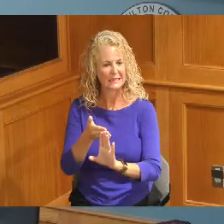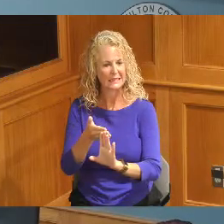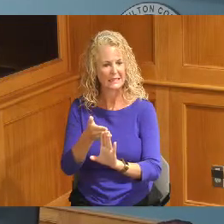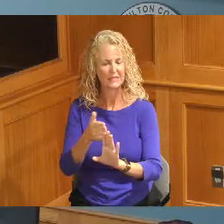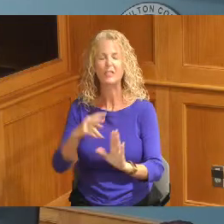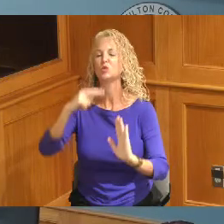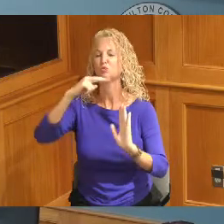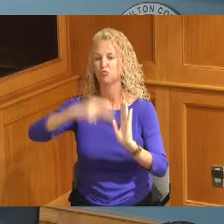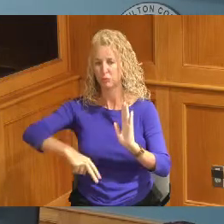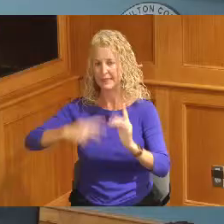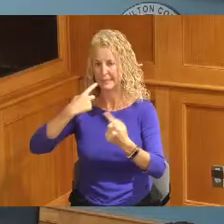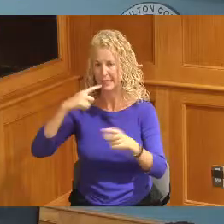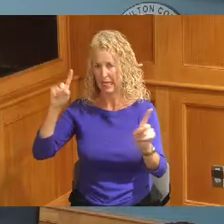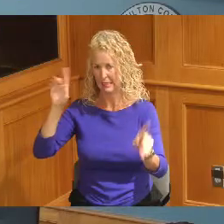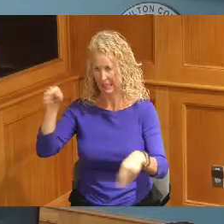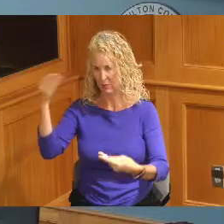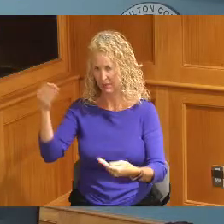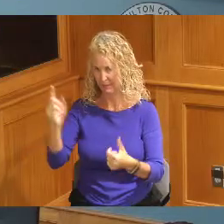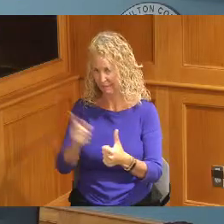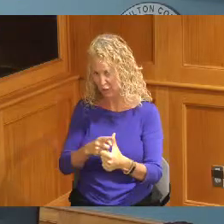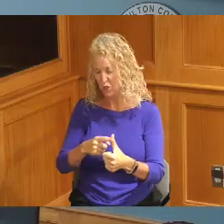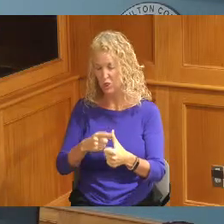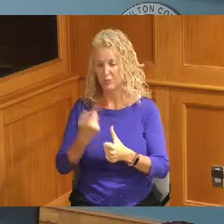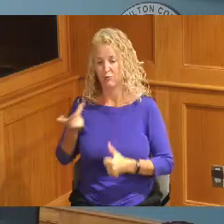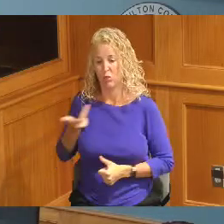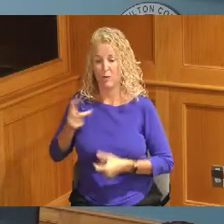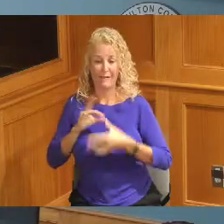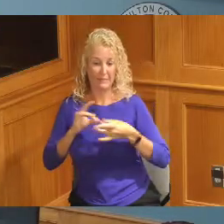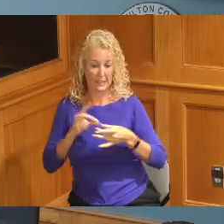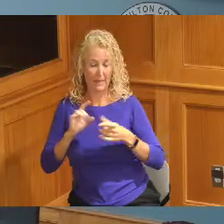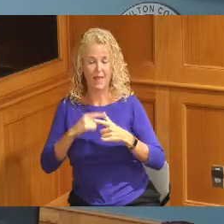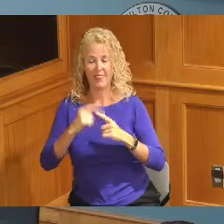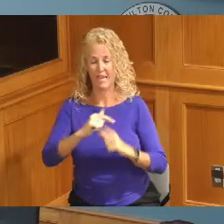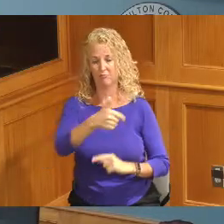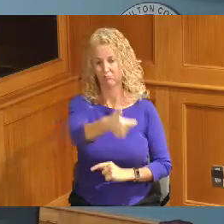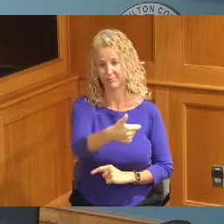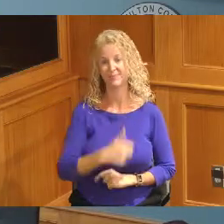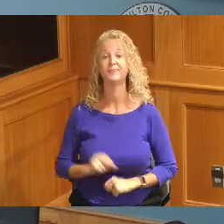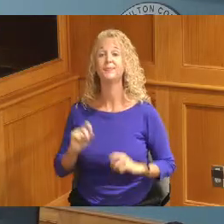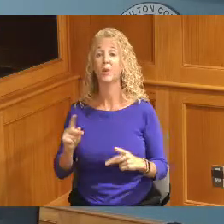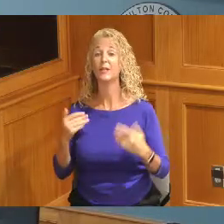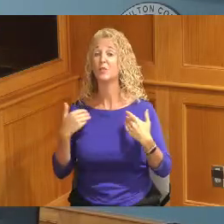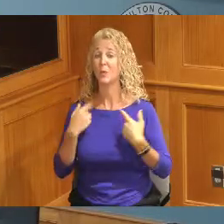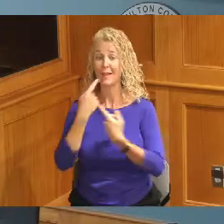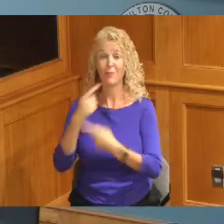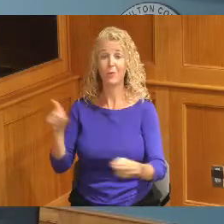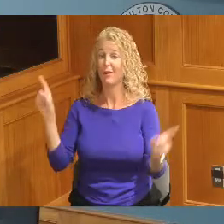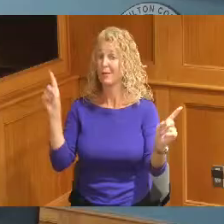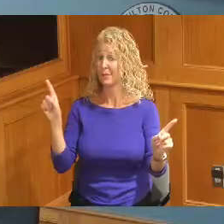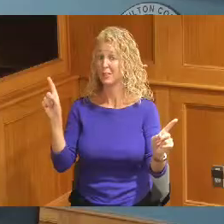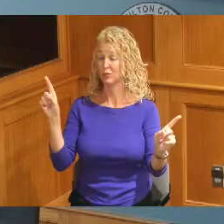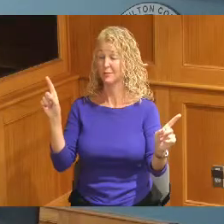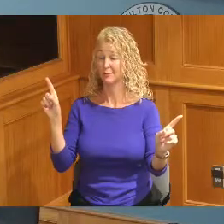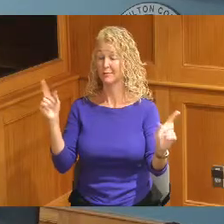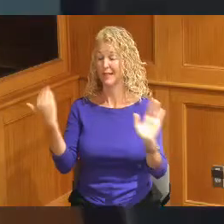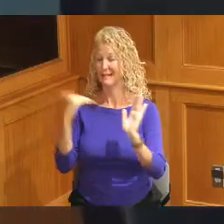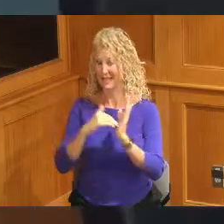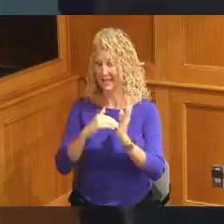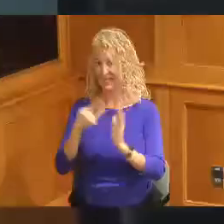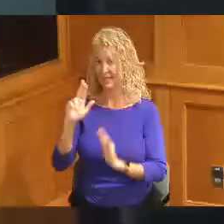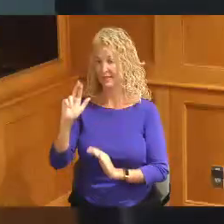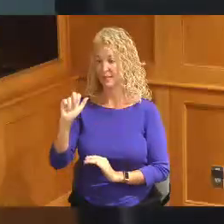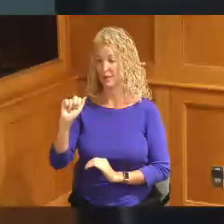read the proclamation and we'll provide some comment and then we'll hear from you. How about that? Okay. All right, so we've got a proclamation, again, proclaiming